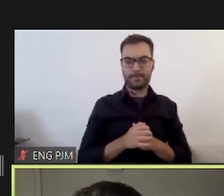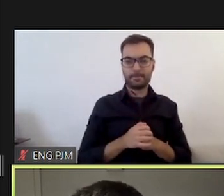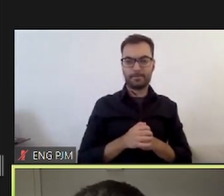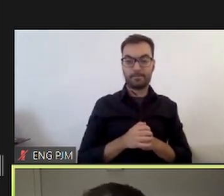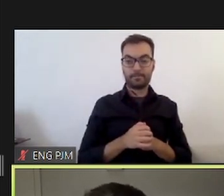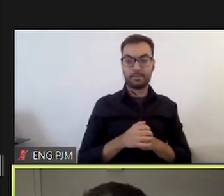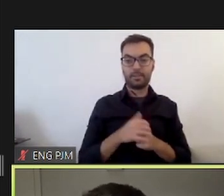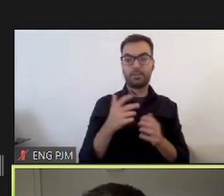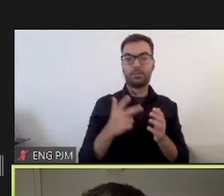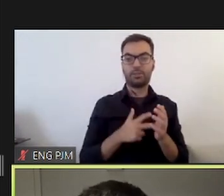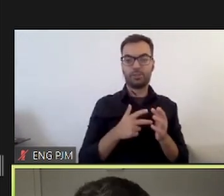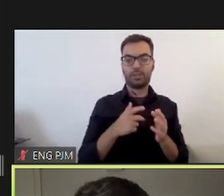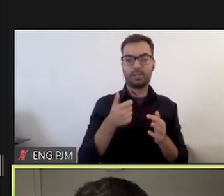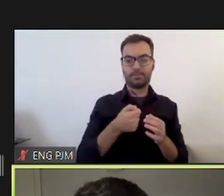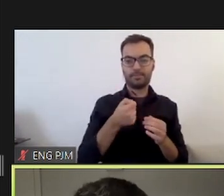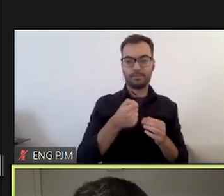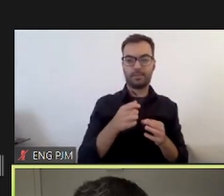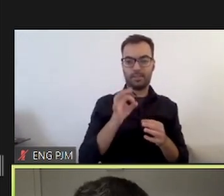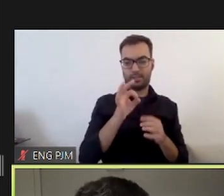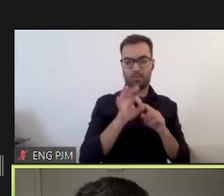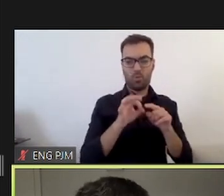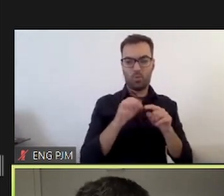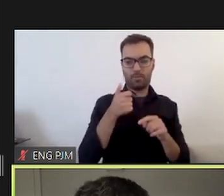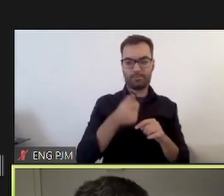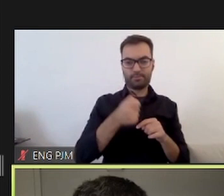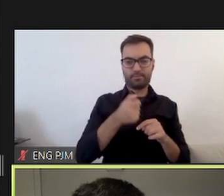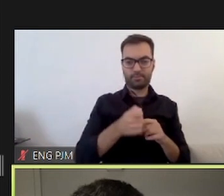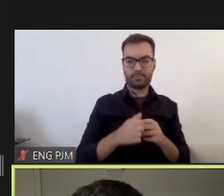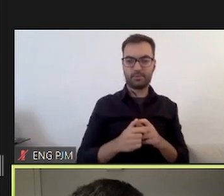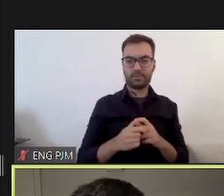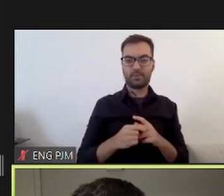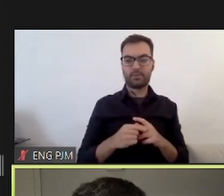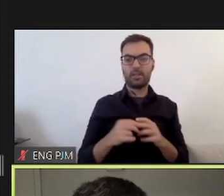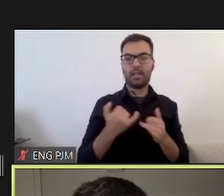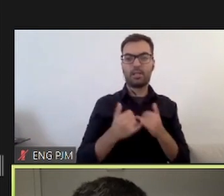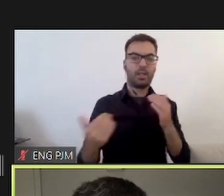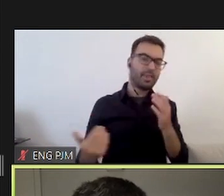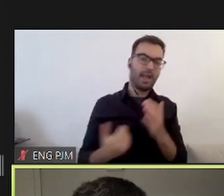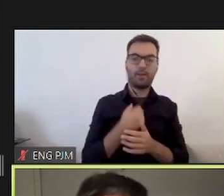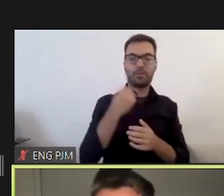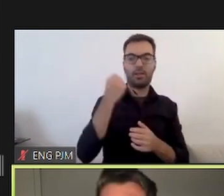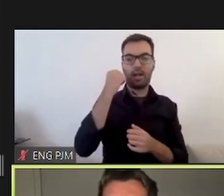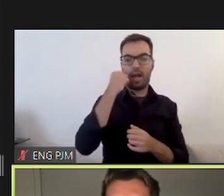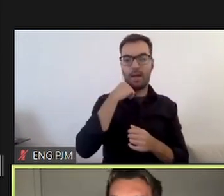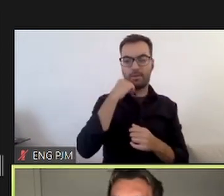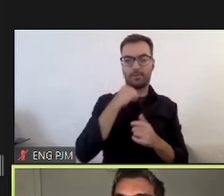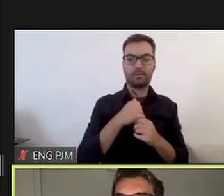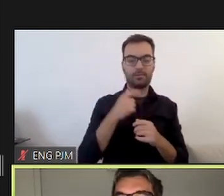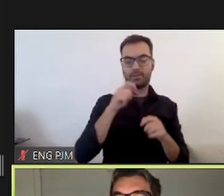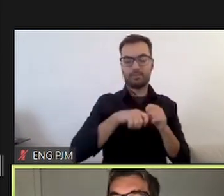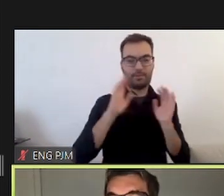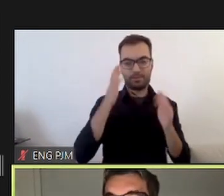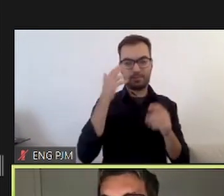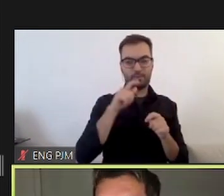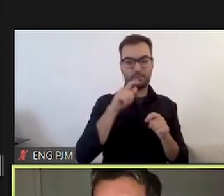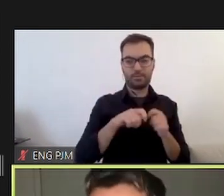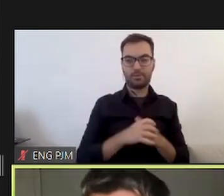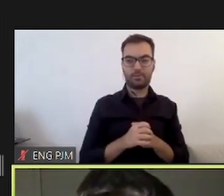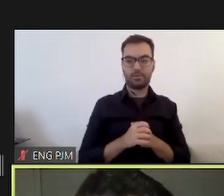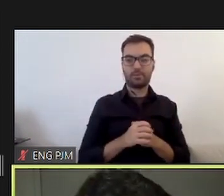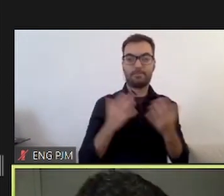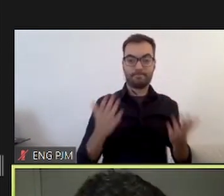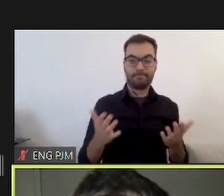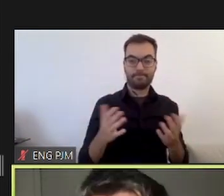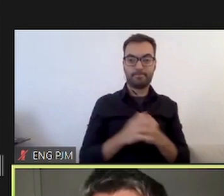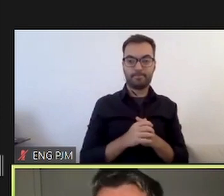pushes on the home button, or if you have a new iPhone, you need a check.